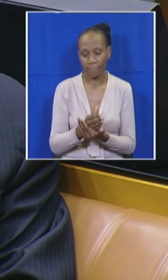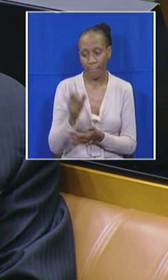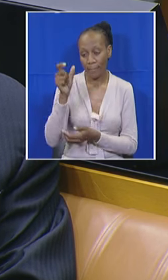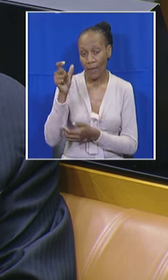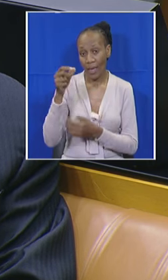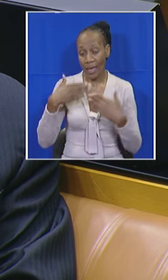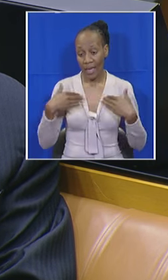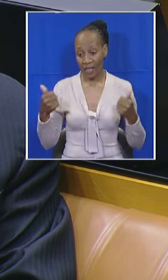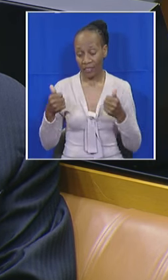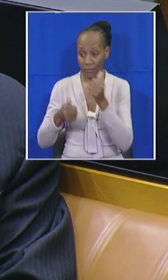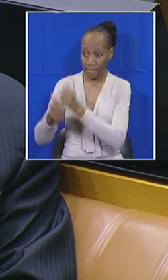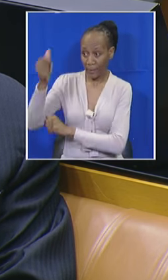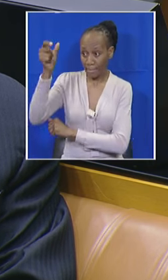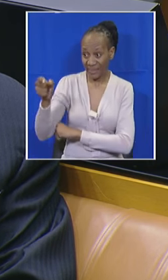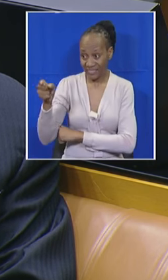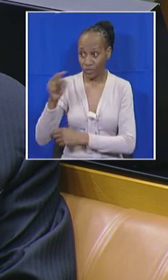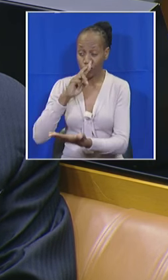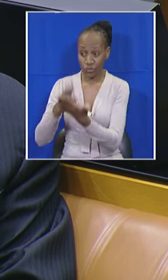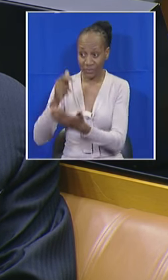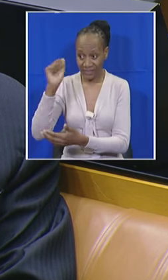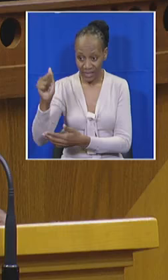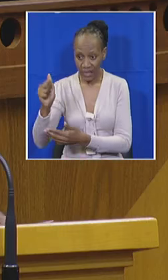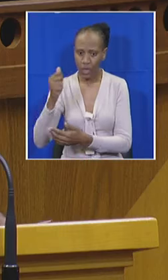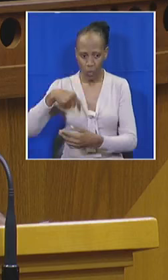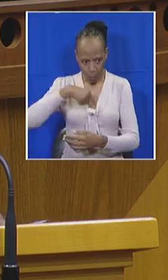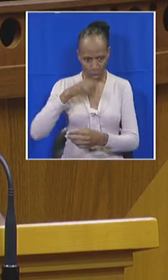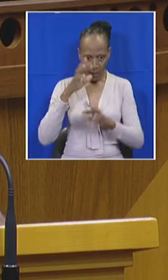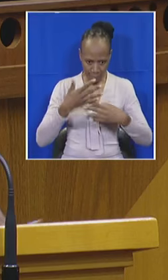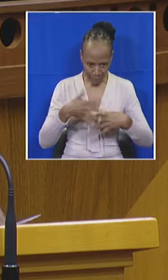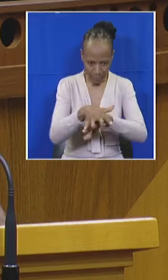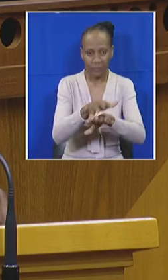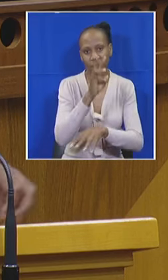ombudsperson are implemented.